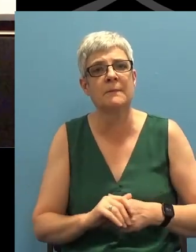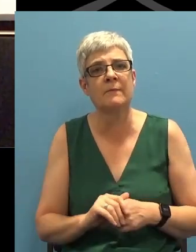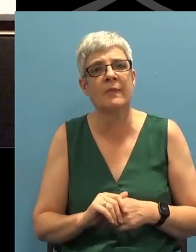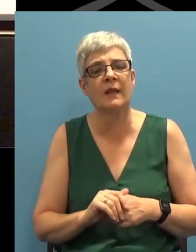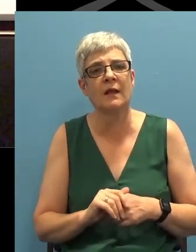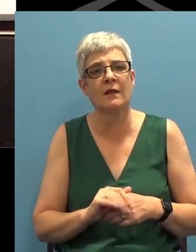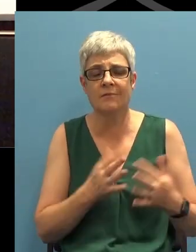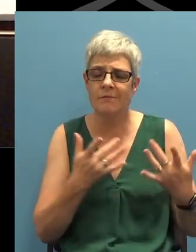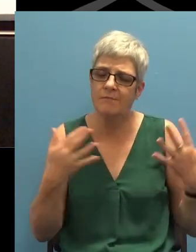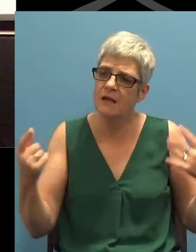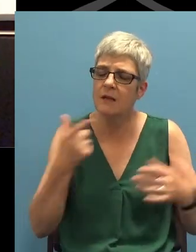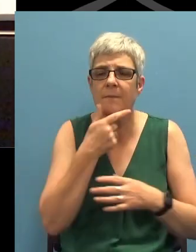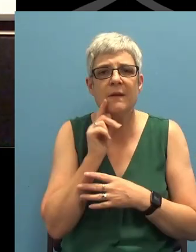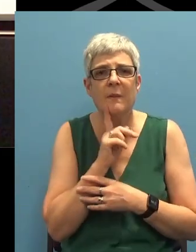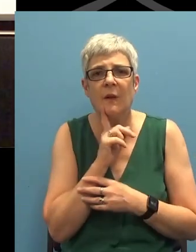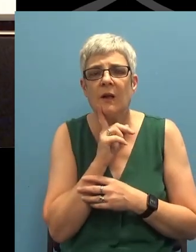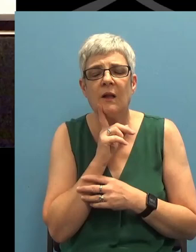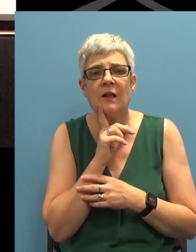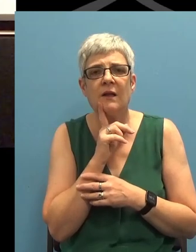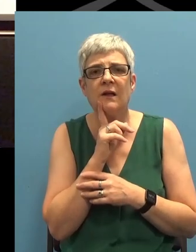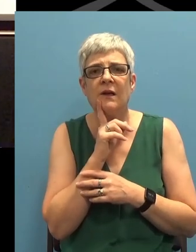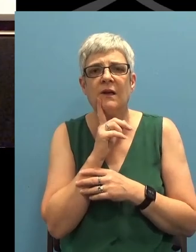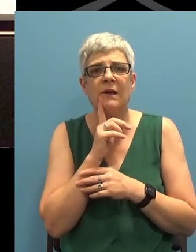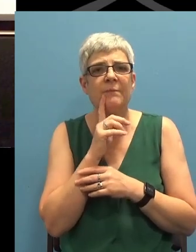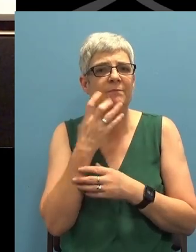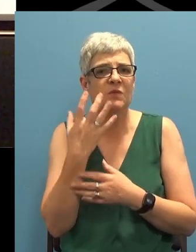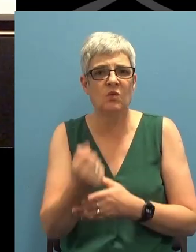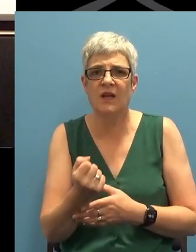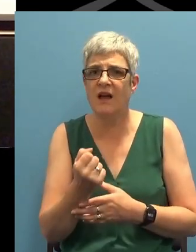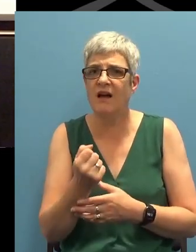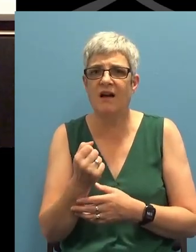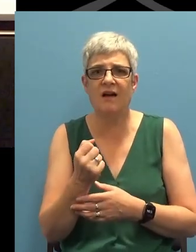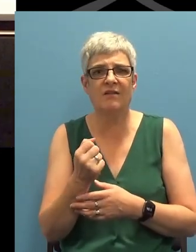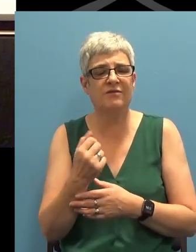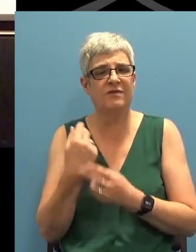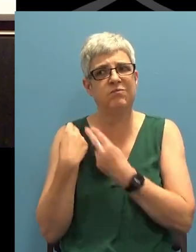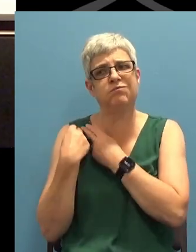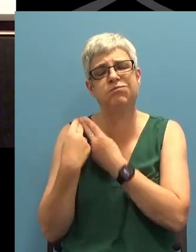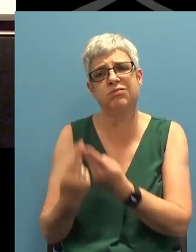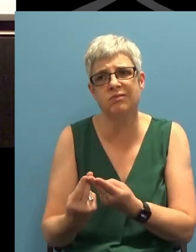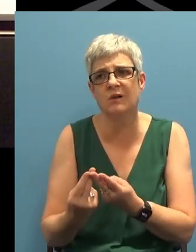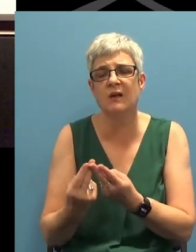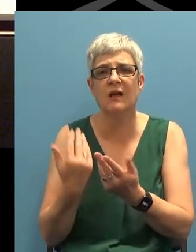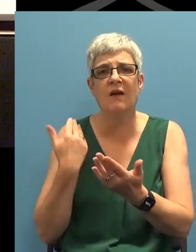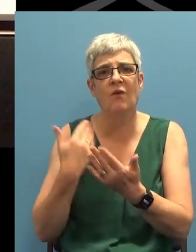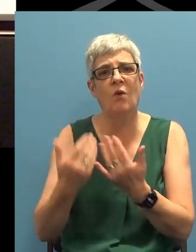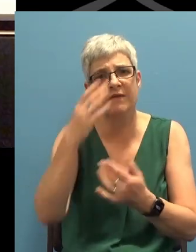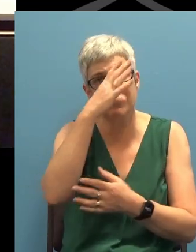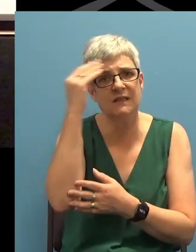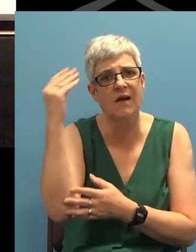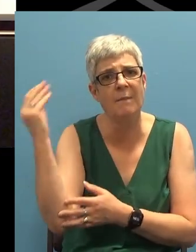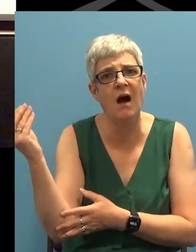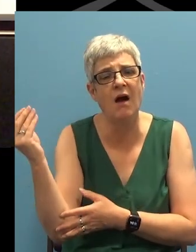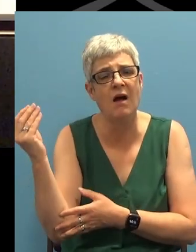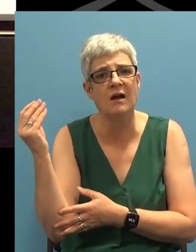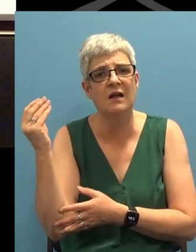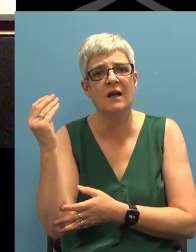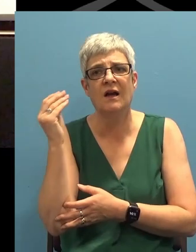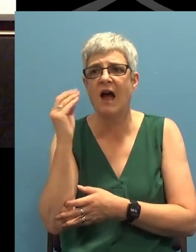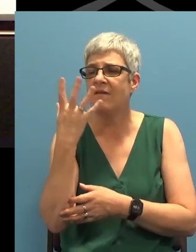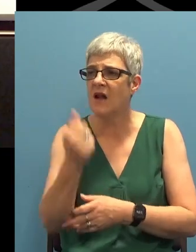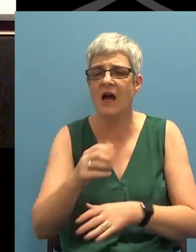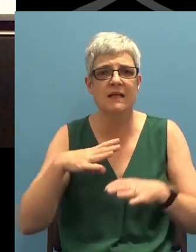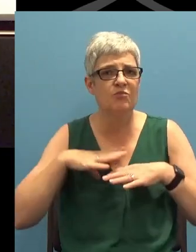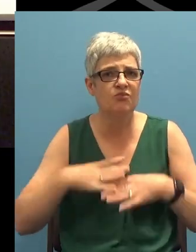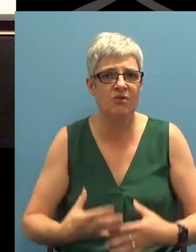There are many people who haven't had any respite over the summer, who haven't had the opportunity of a break or a